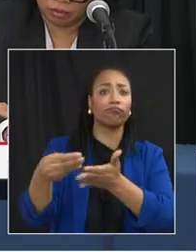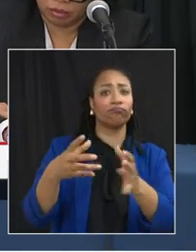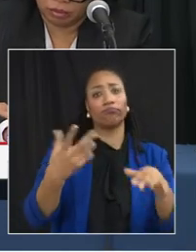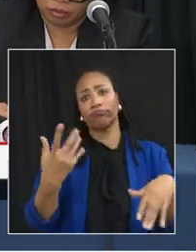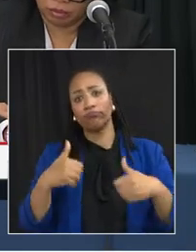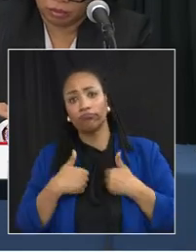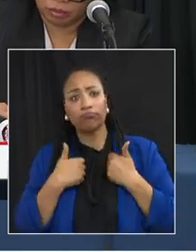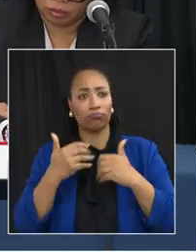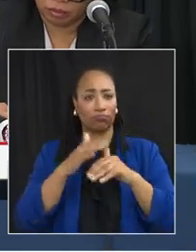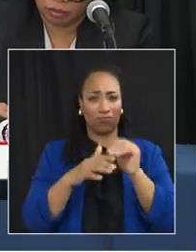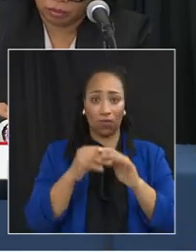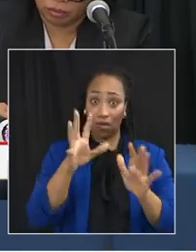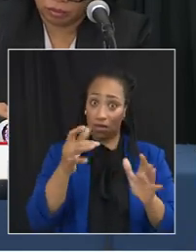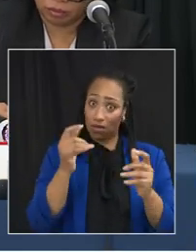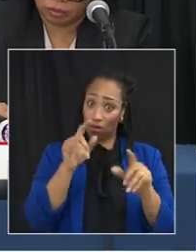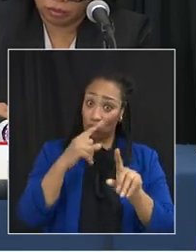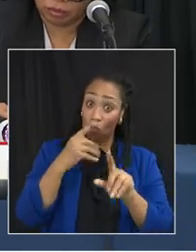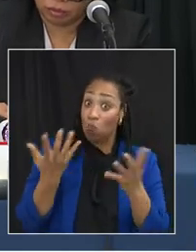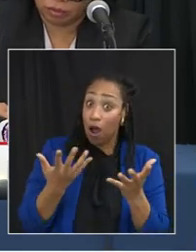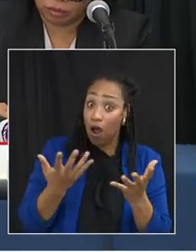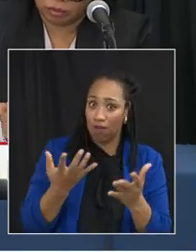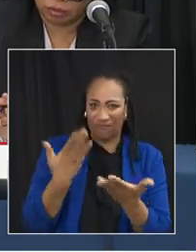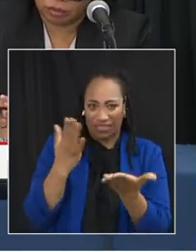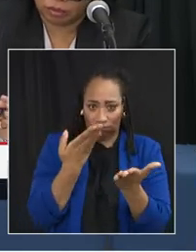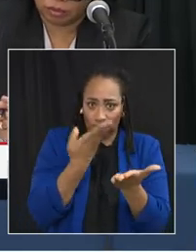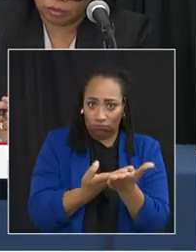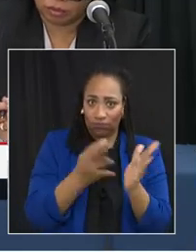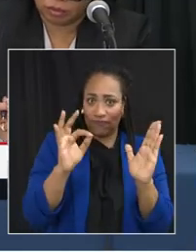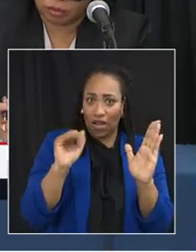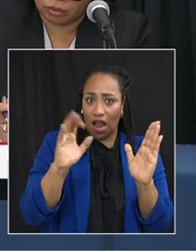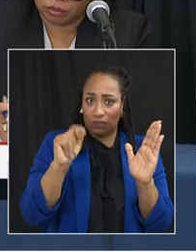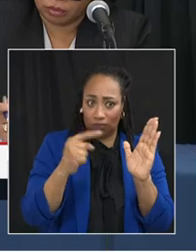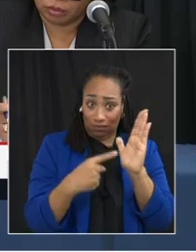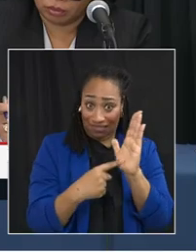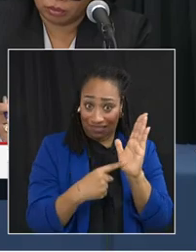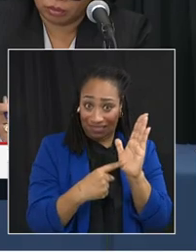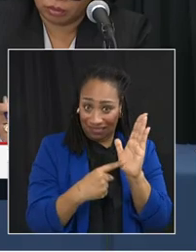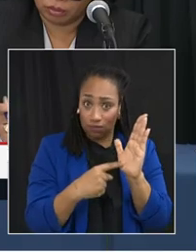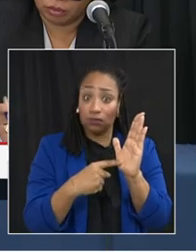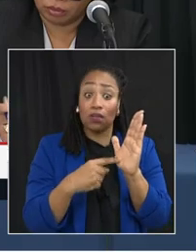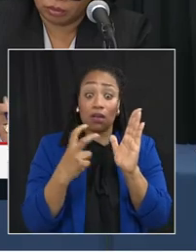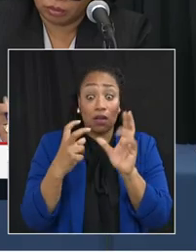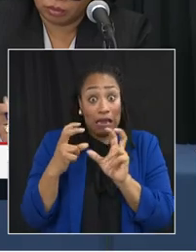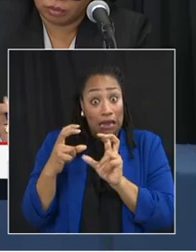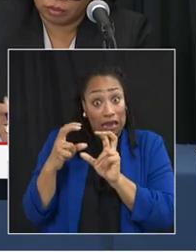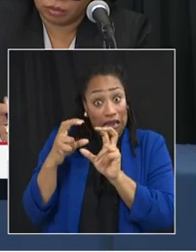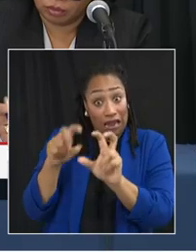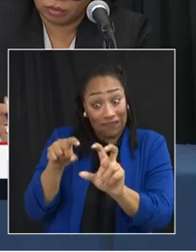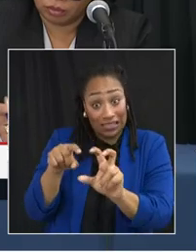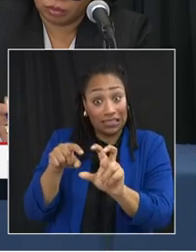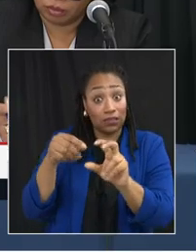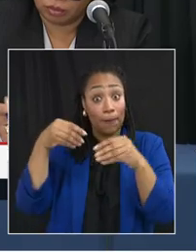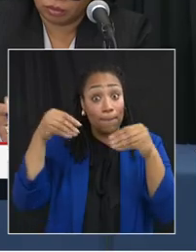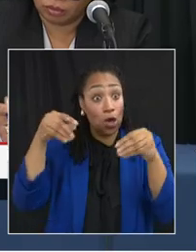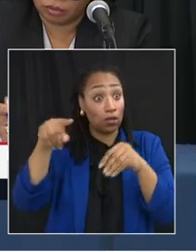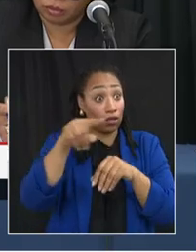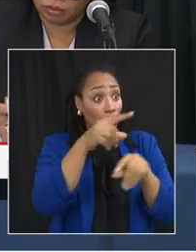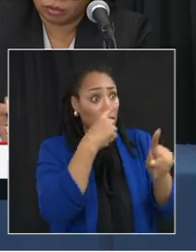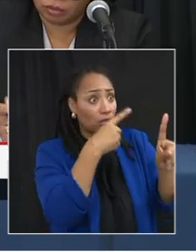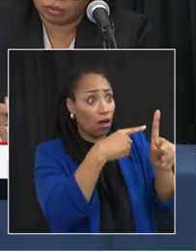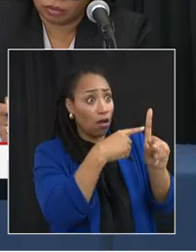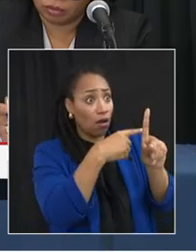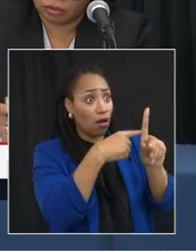our investments and the additional supply we put in the market, that rents have increased less rapidly